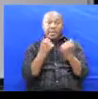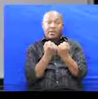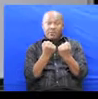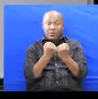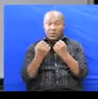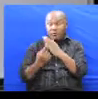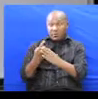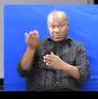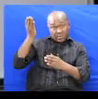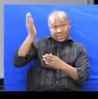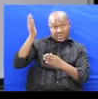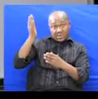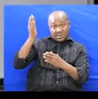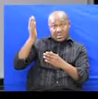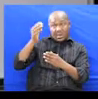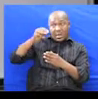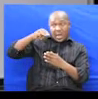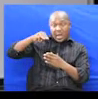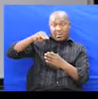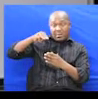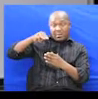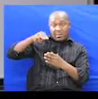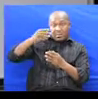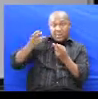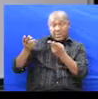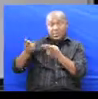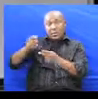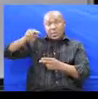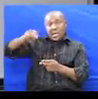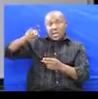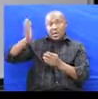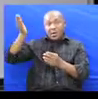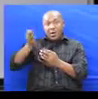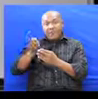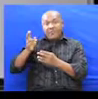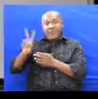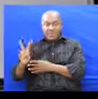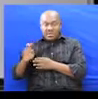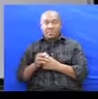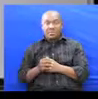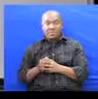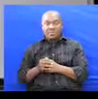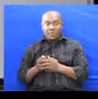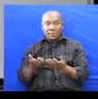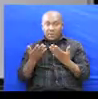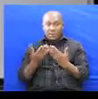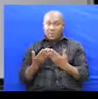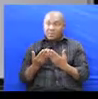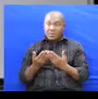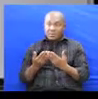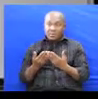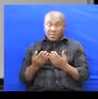formula. Before we touch examples, there's another formula which we can develop from